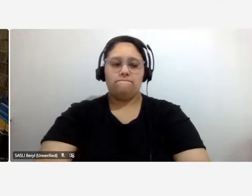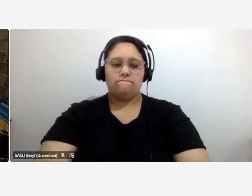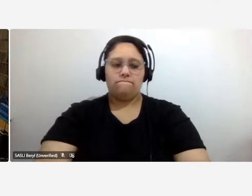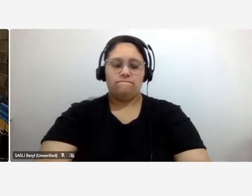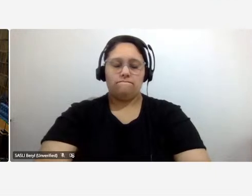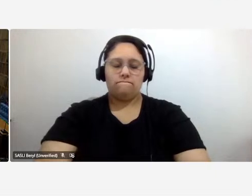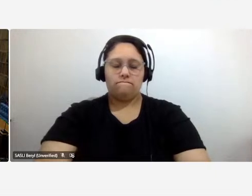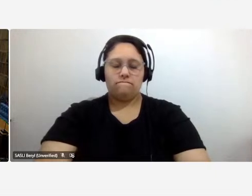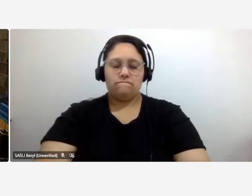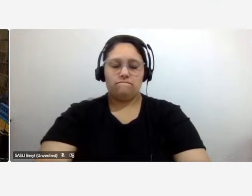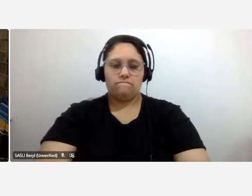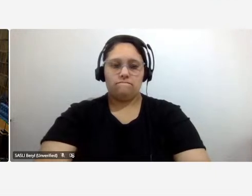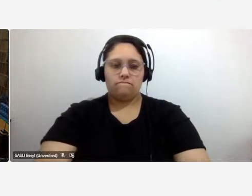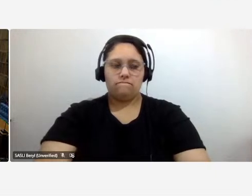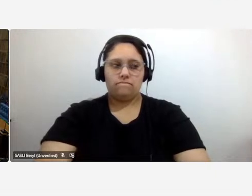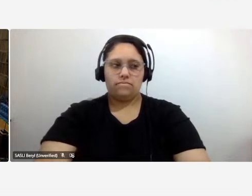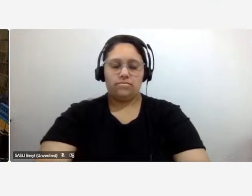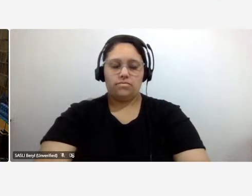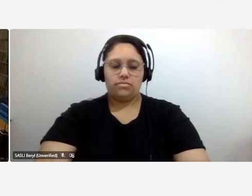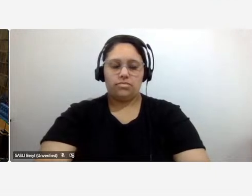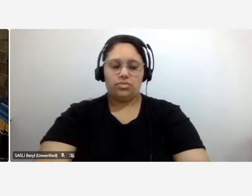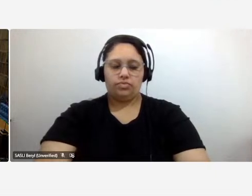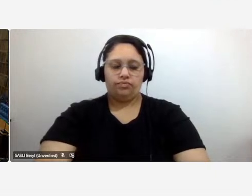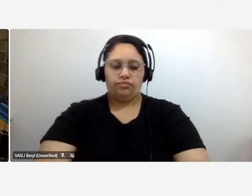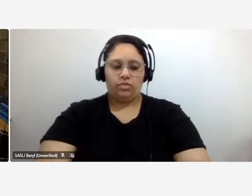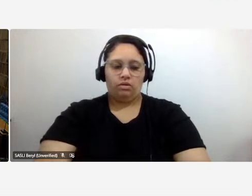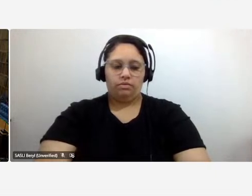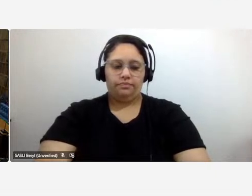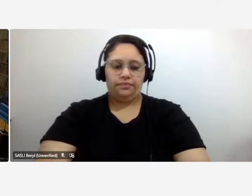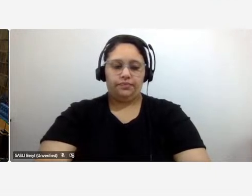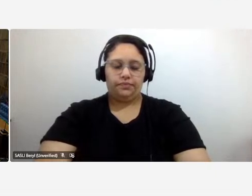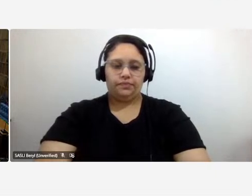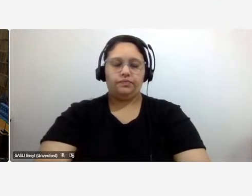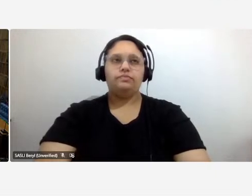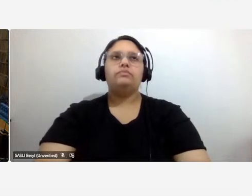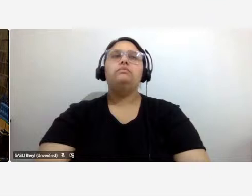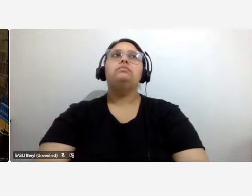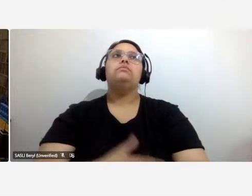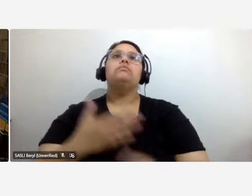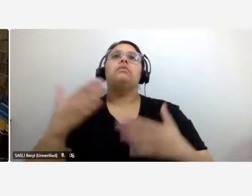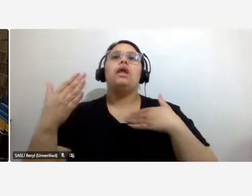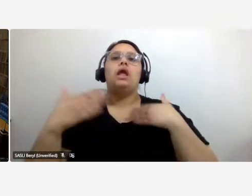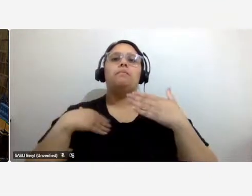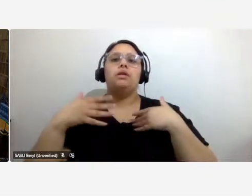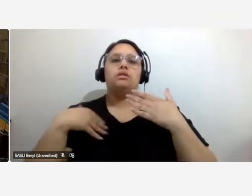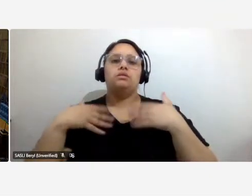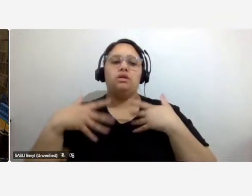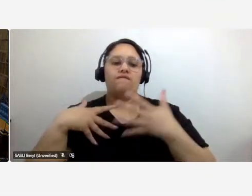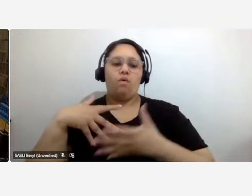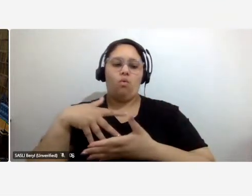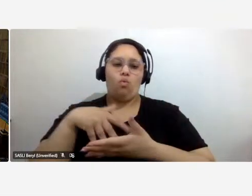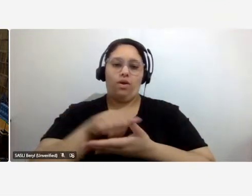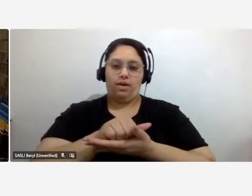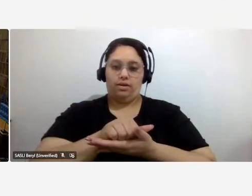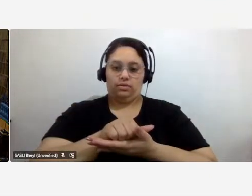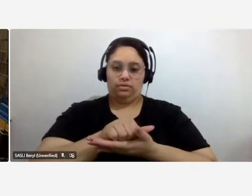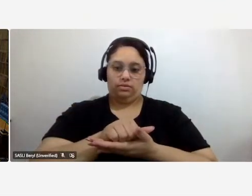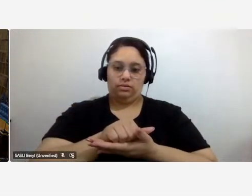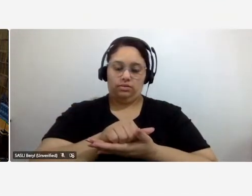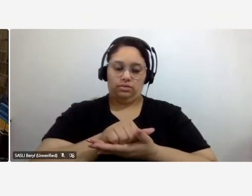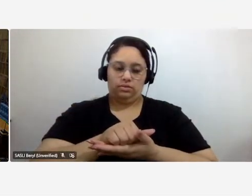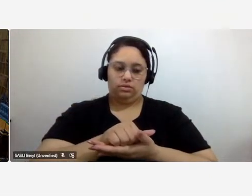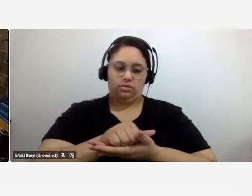Don't you take that as an administrative weakness from your end in this instance? Because